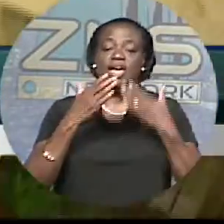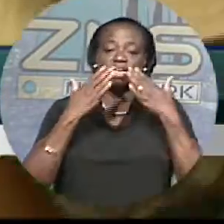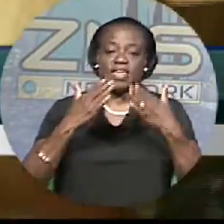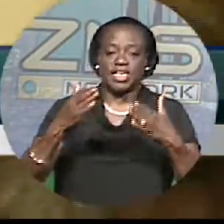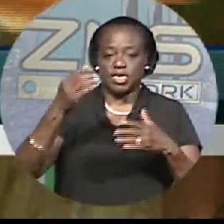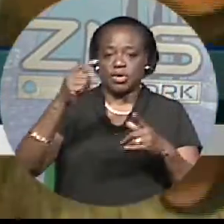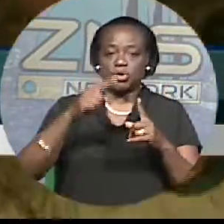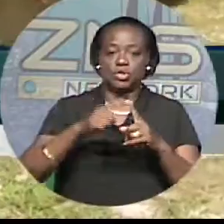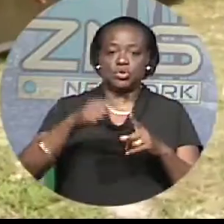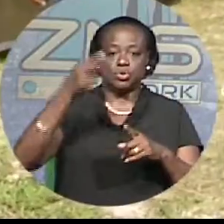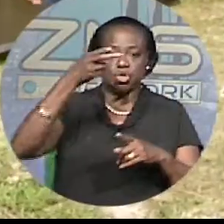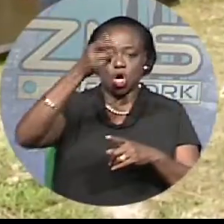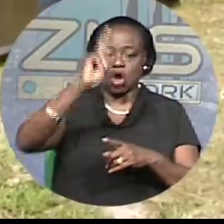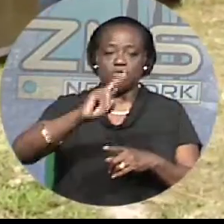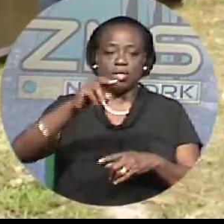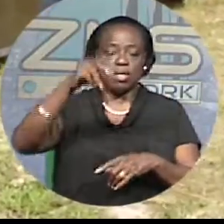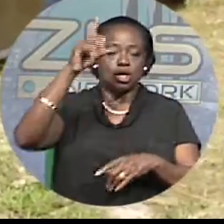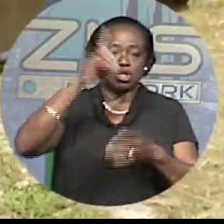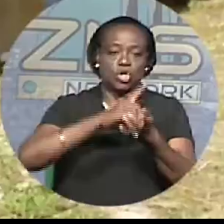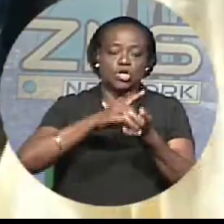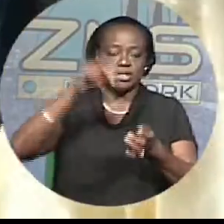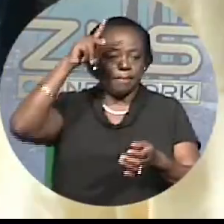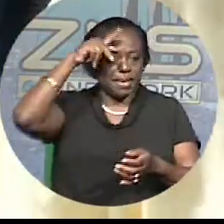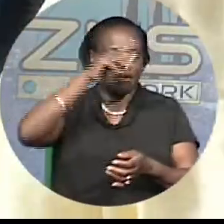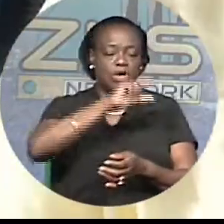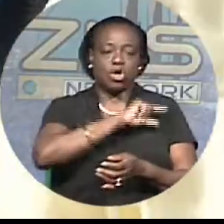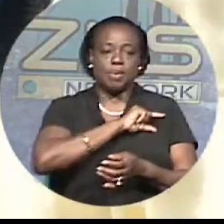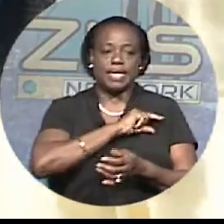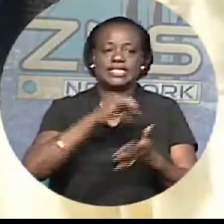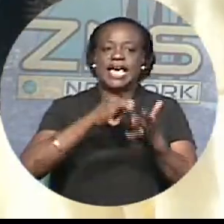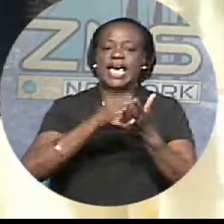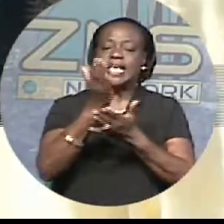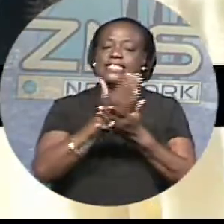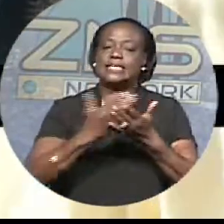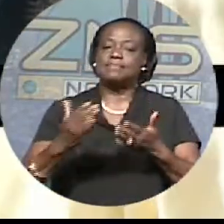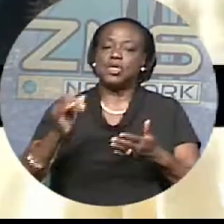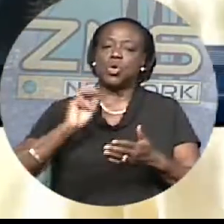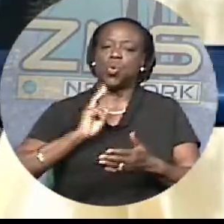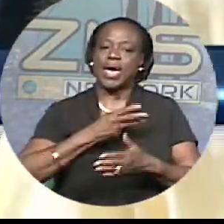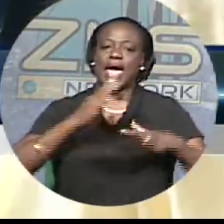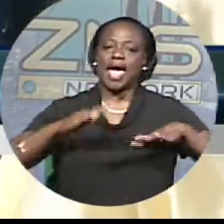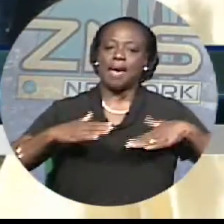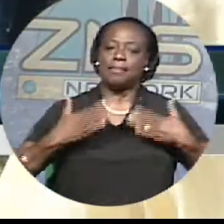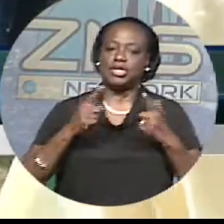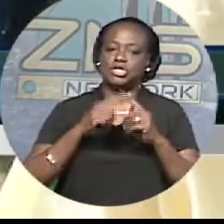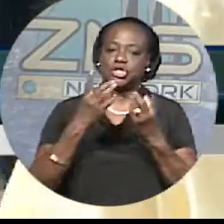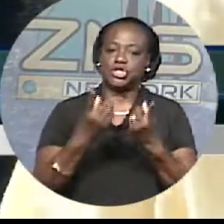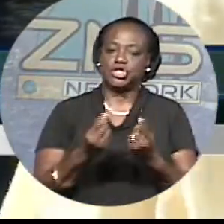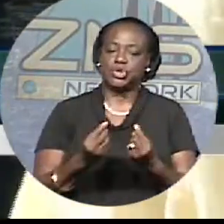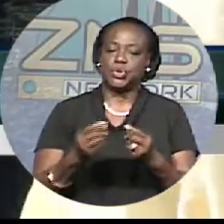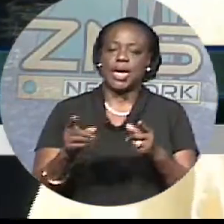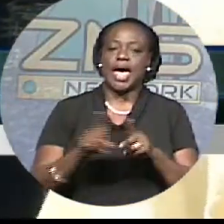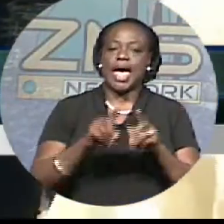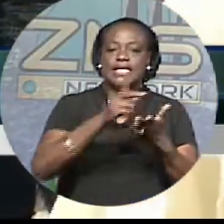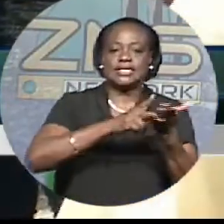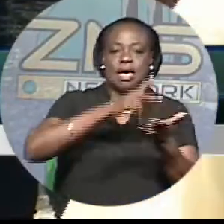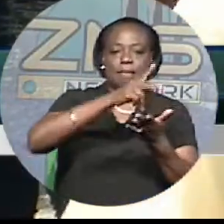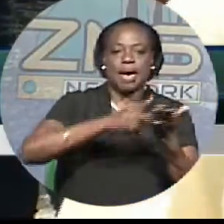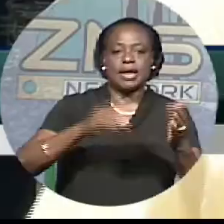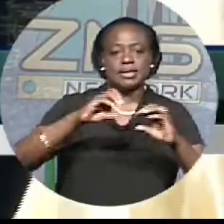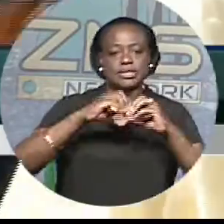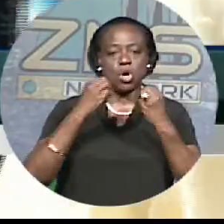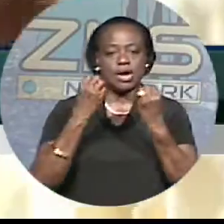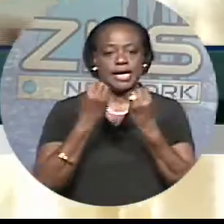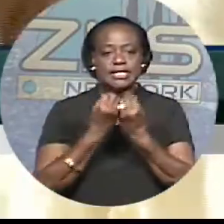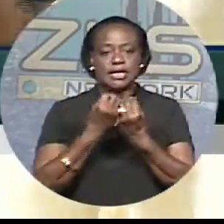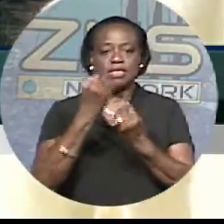Minister of Health, the Honorable Dr. Perry Gomez. It's something we're happy to be able to do. And as part of the organization,